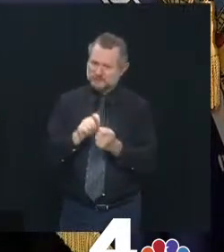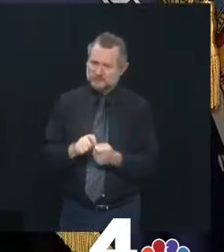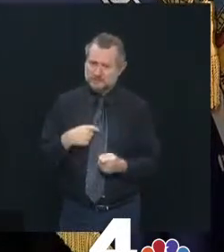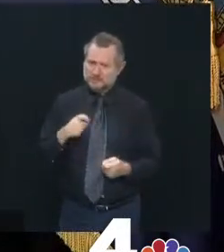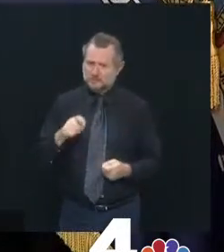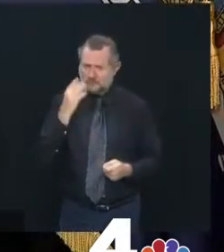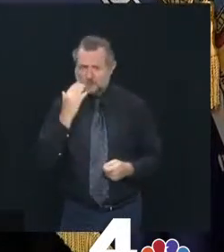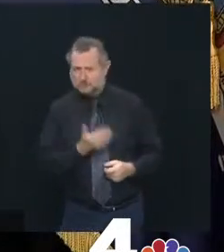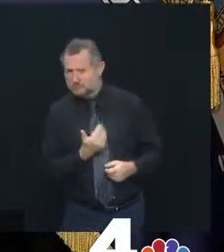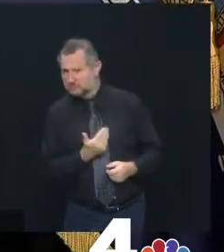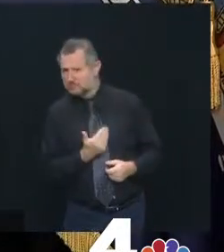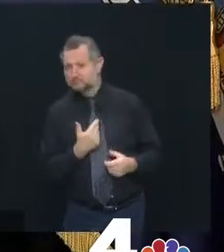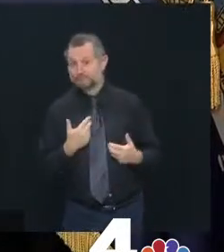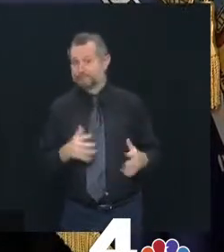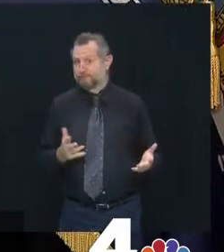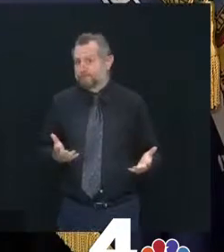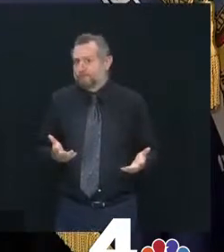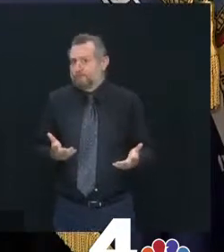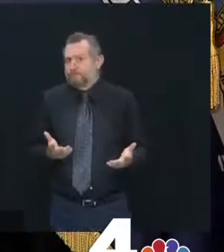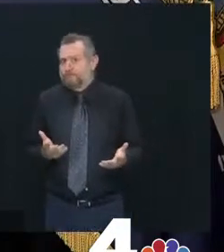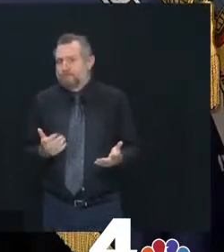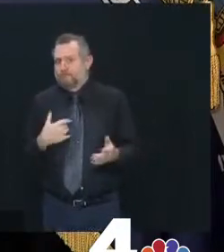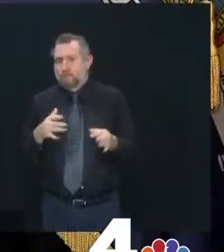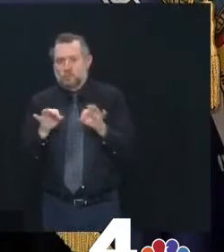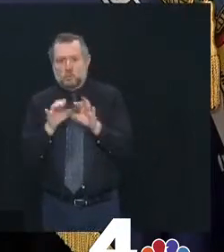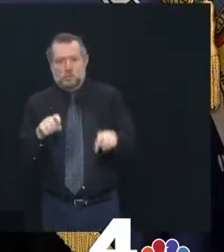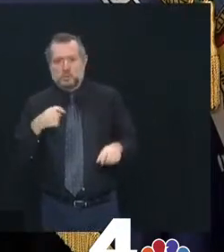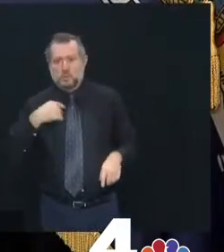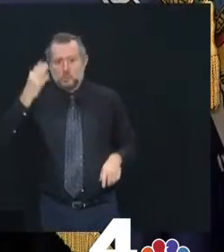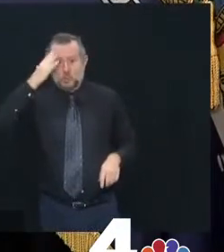of this was about the details.